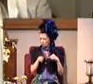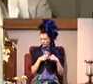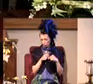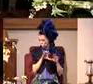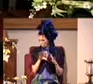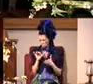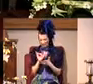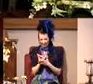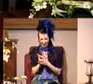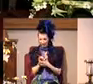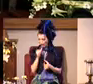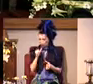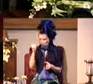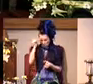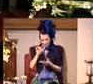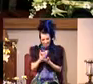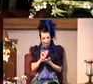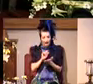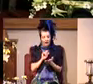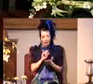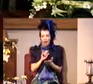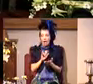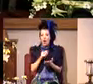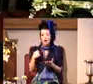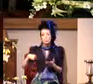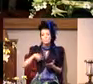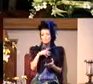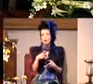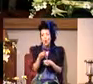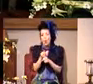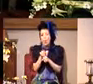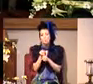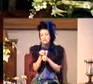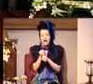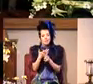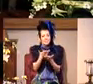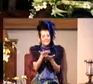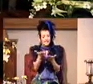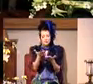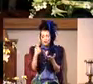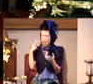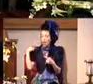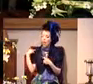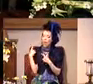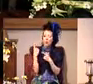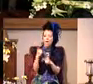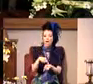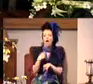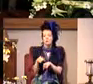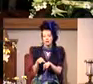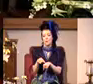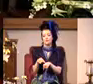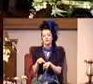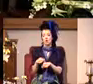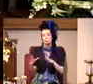that? And we've been holding on to this stuff for so long.